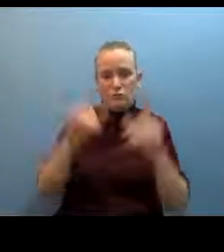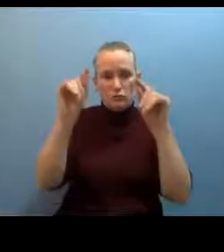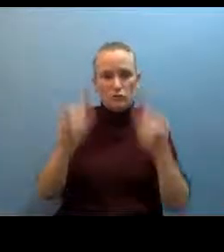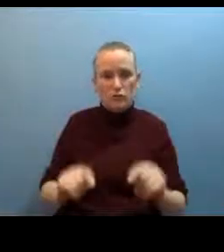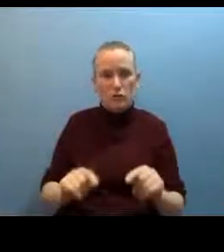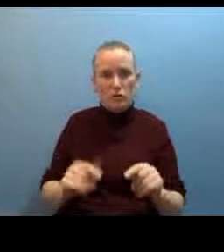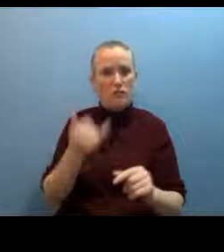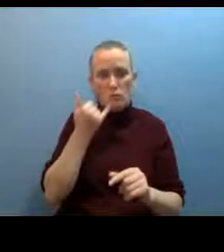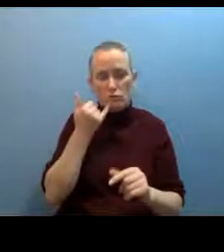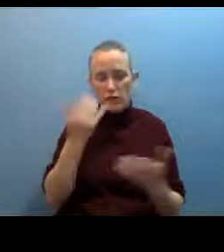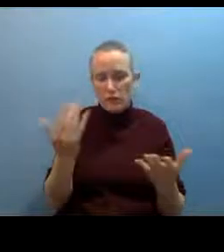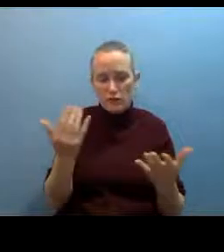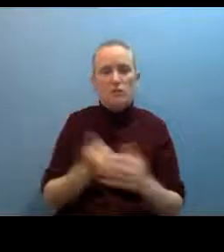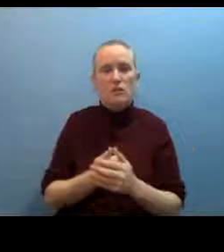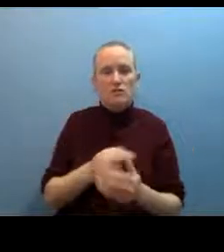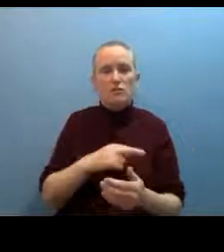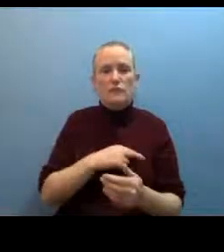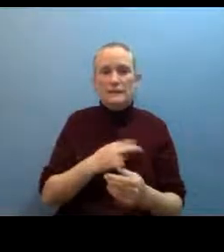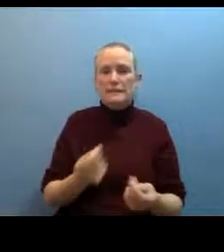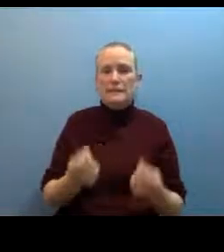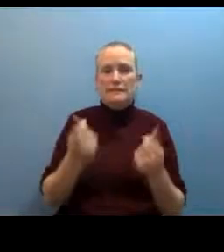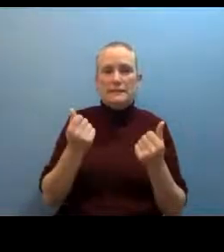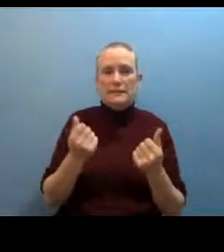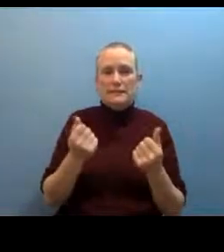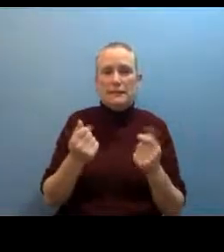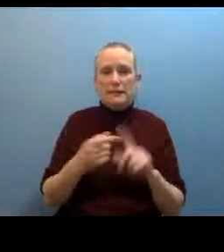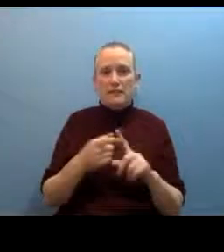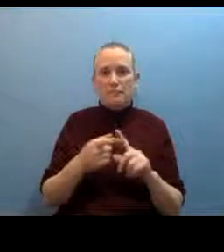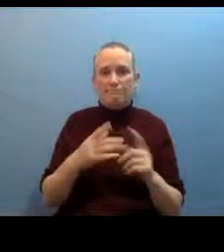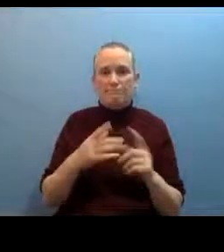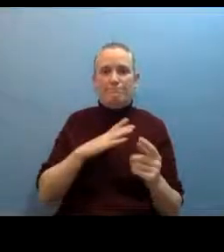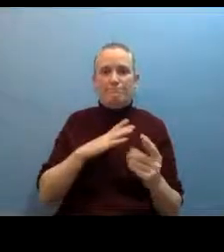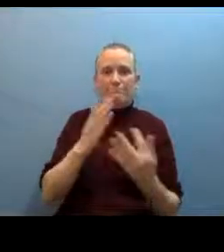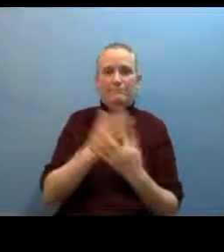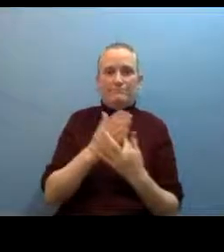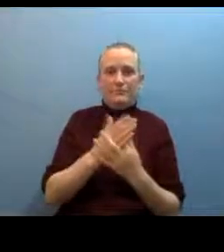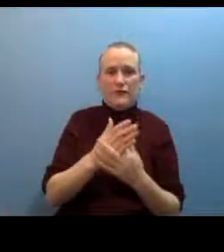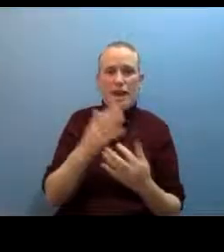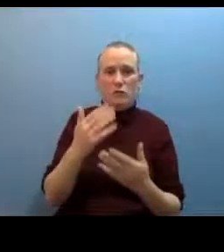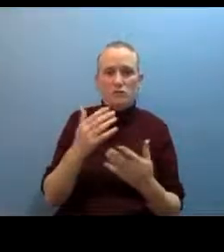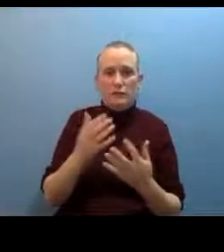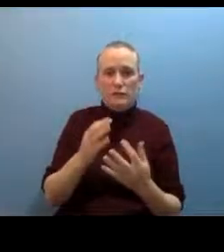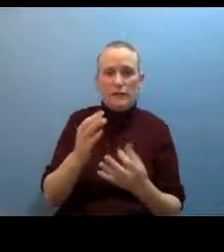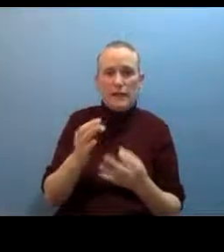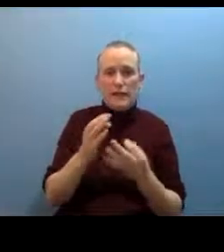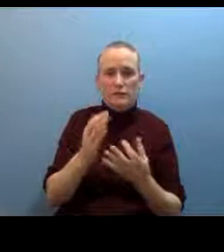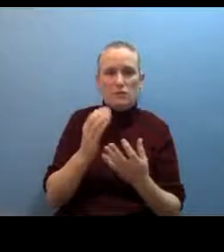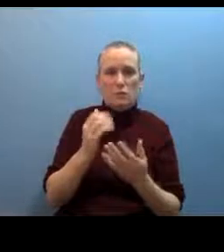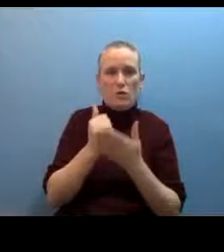phone. So it's a really easy and accessible way of accessing support from Jigsaw.